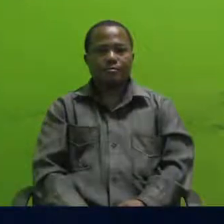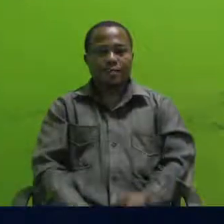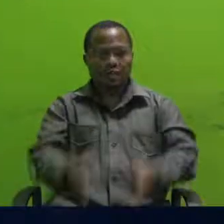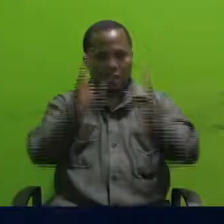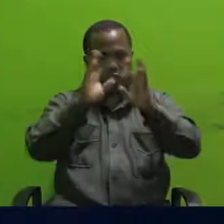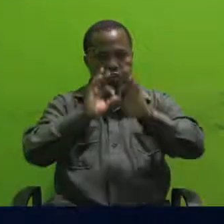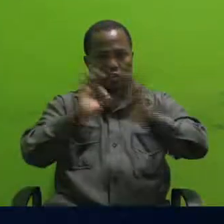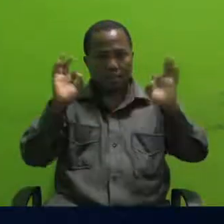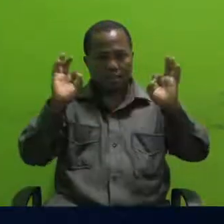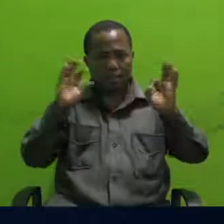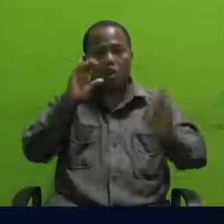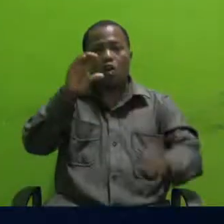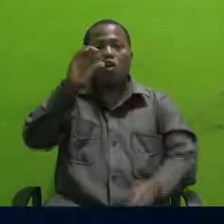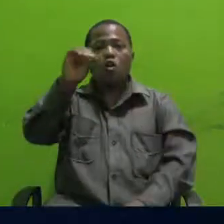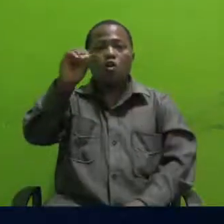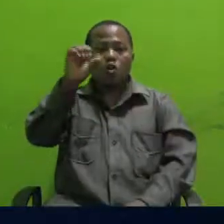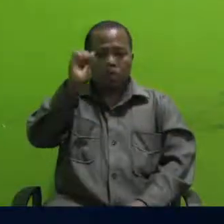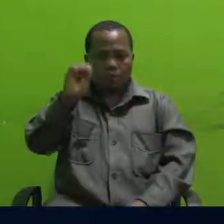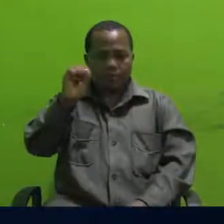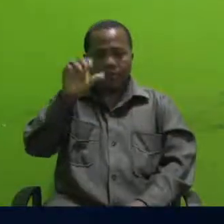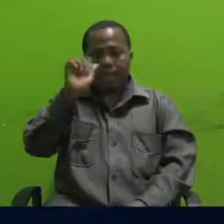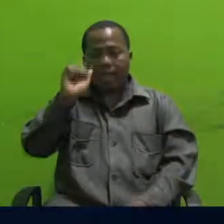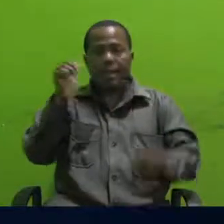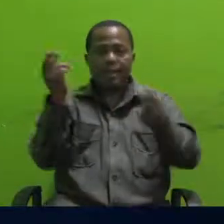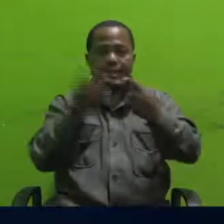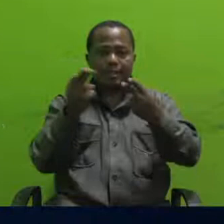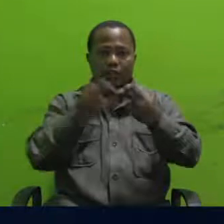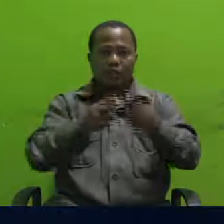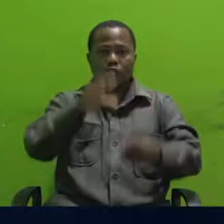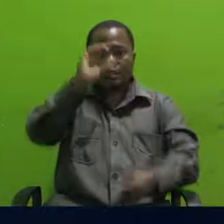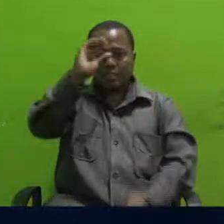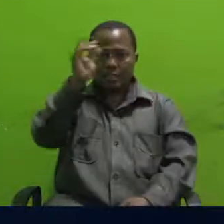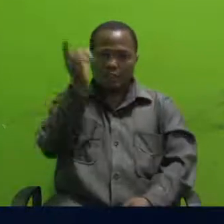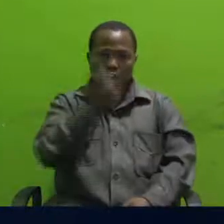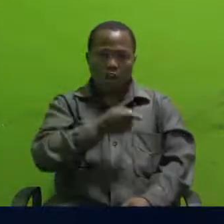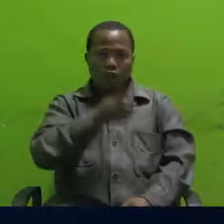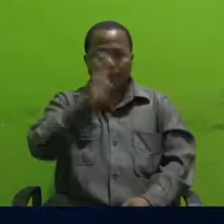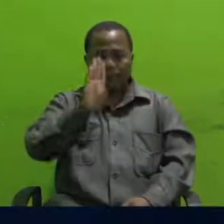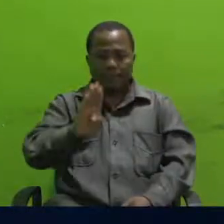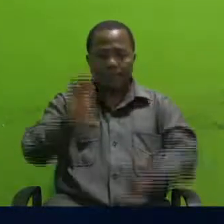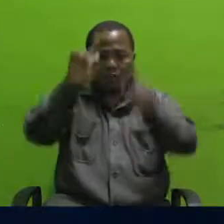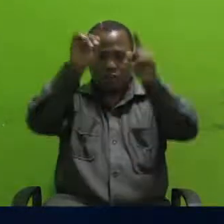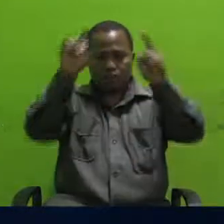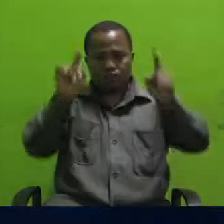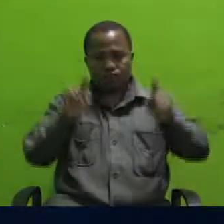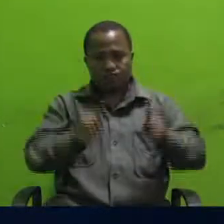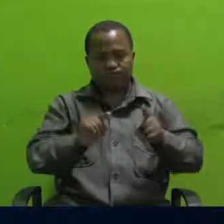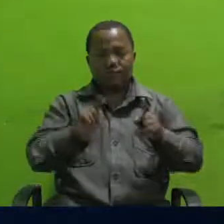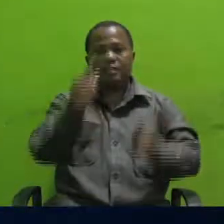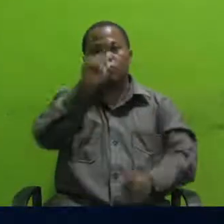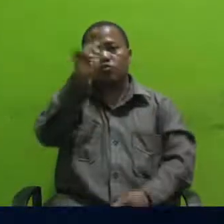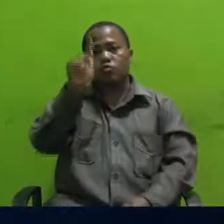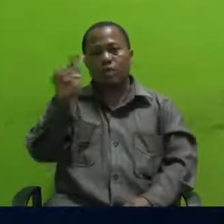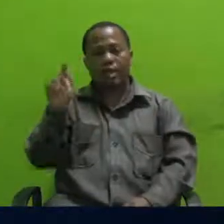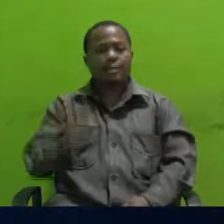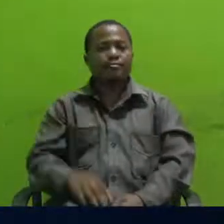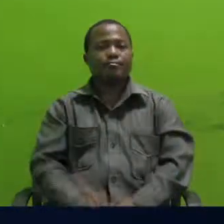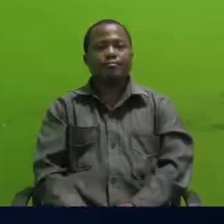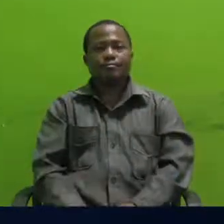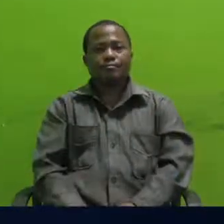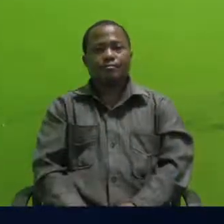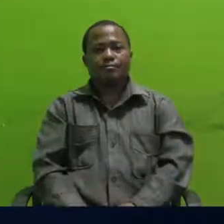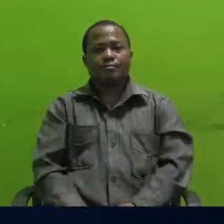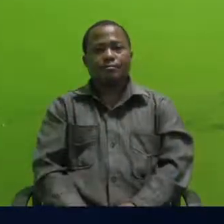Oh, wonderful. Cos squared A is equal to C over B whole